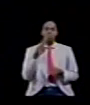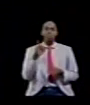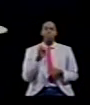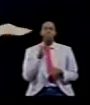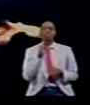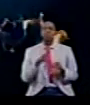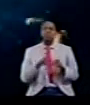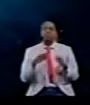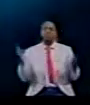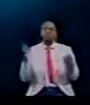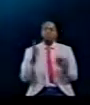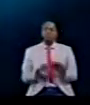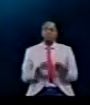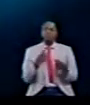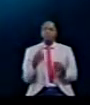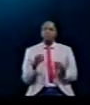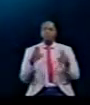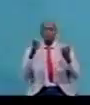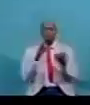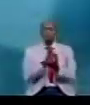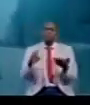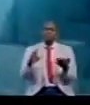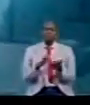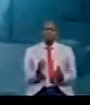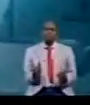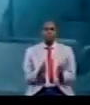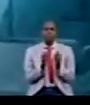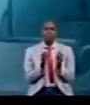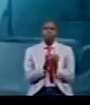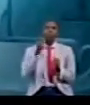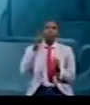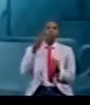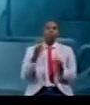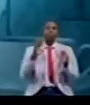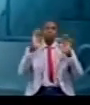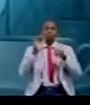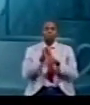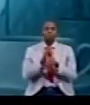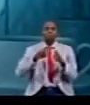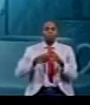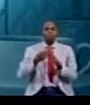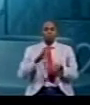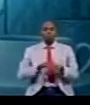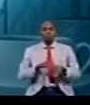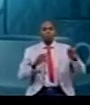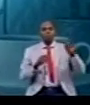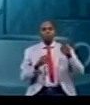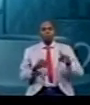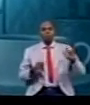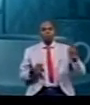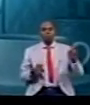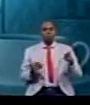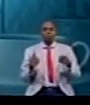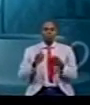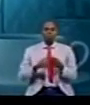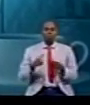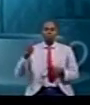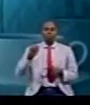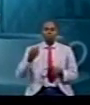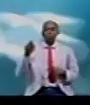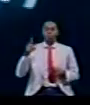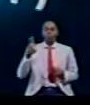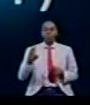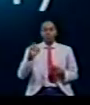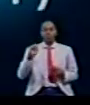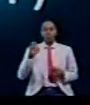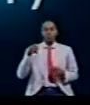I want to hear us praying, brethren. I want to hear us praying. Open your mouth and call upon the Lord this night. Let's adore him and say, God,